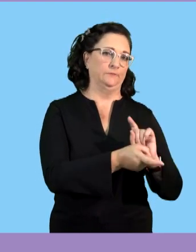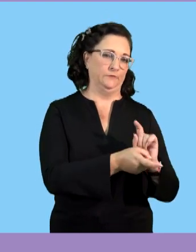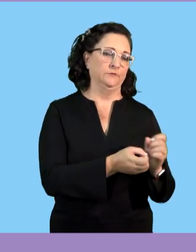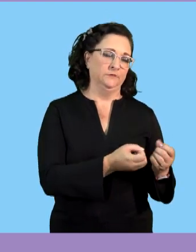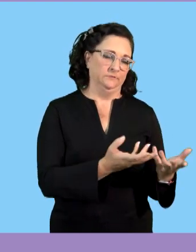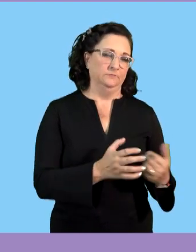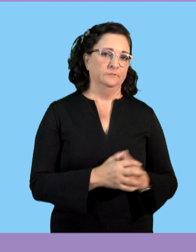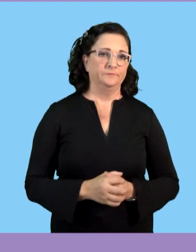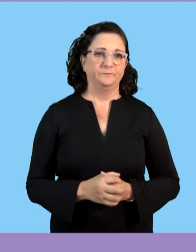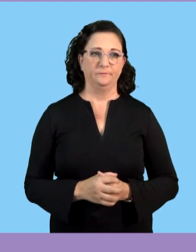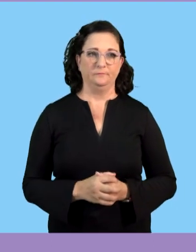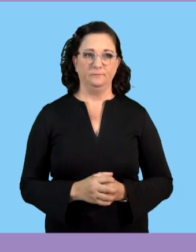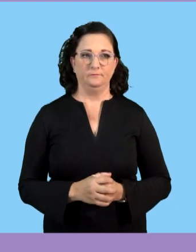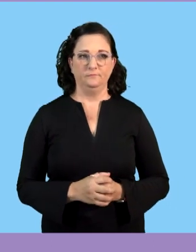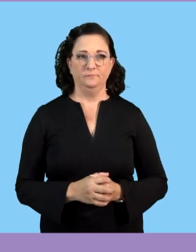multiplicative inverse.